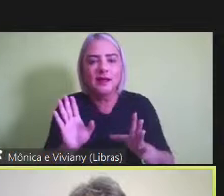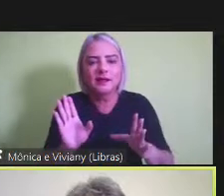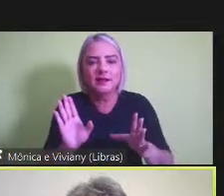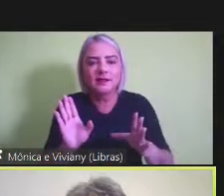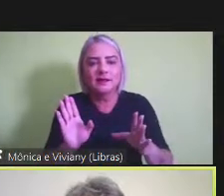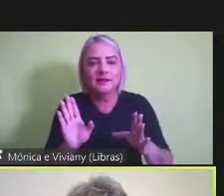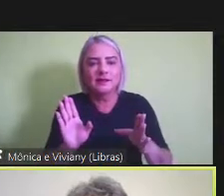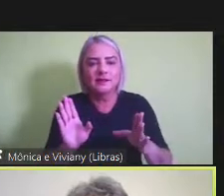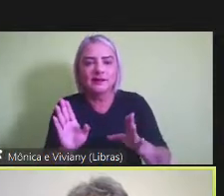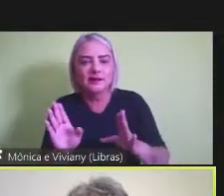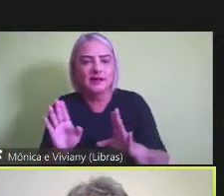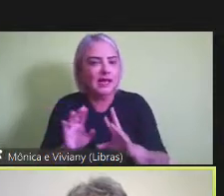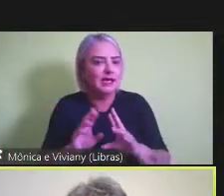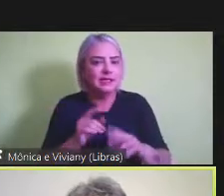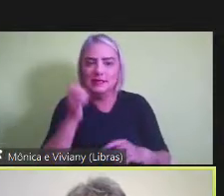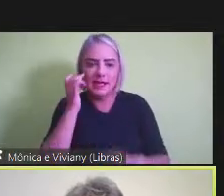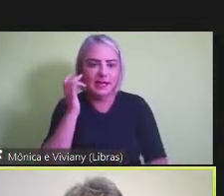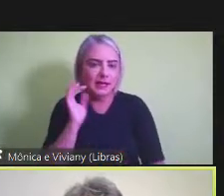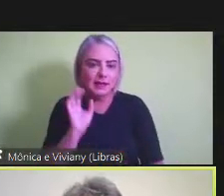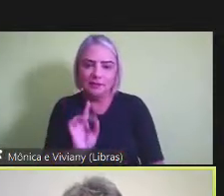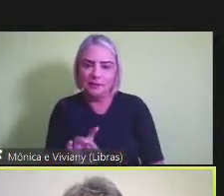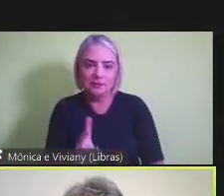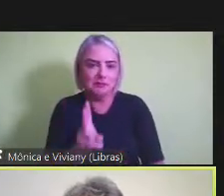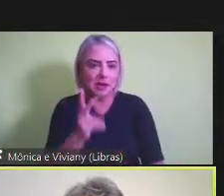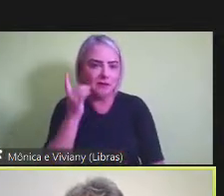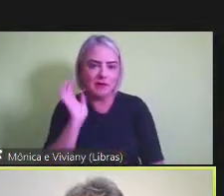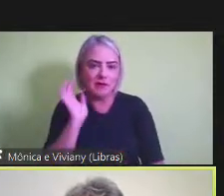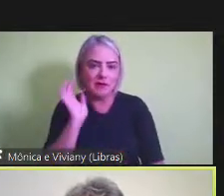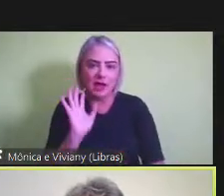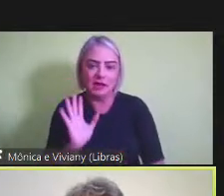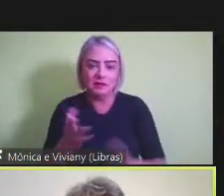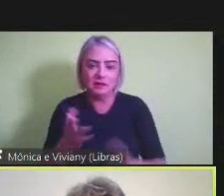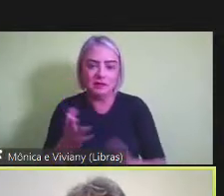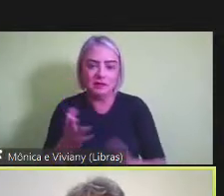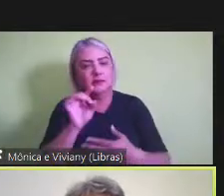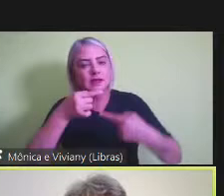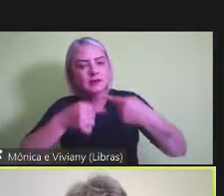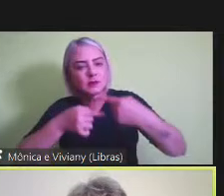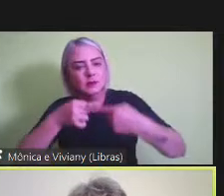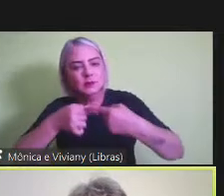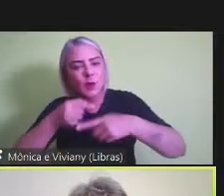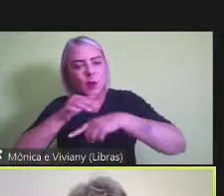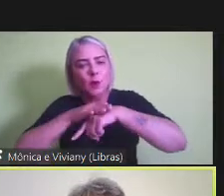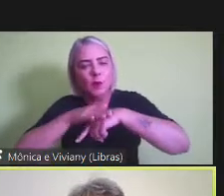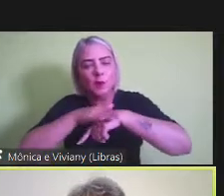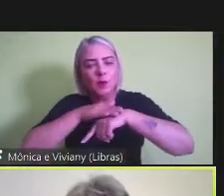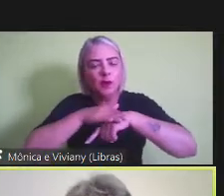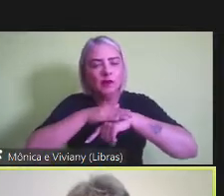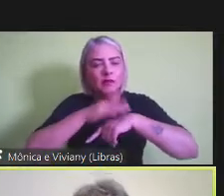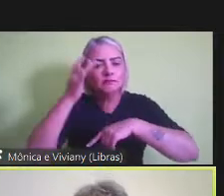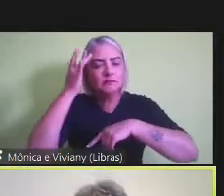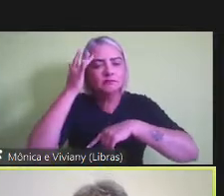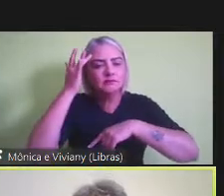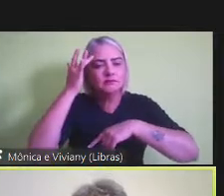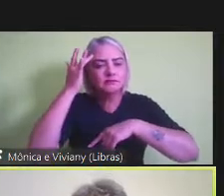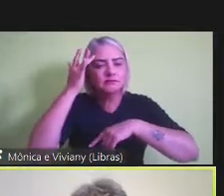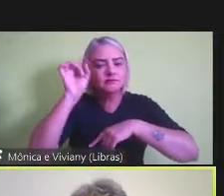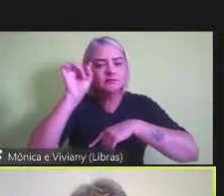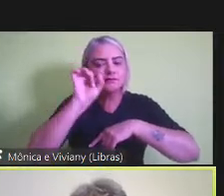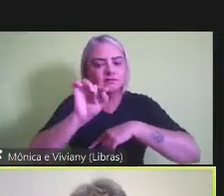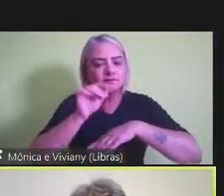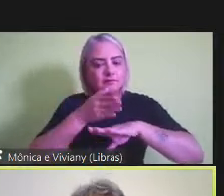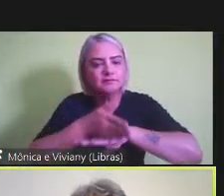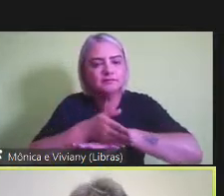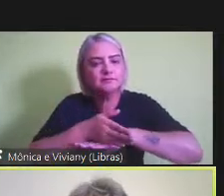that? Not always difference is something that we can deal with easily, but these conversations are going